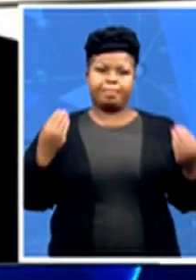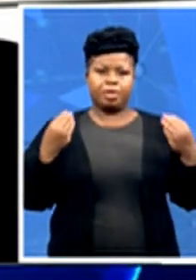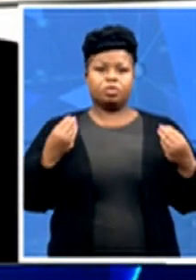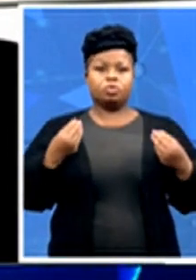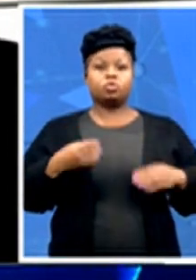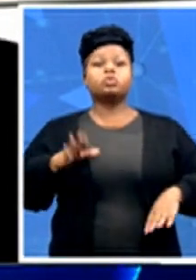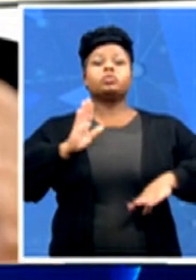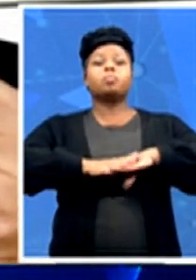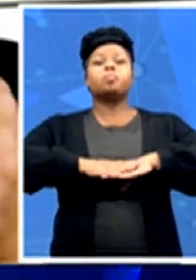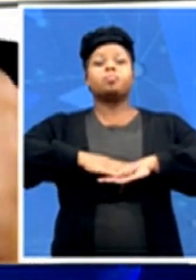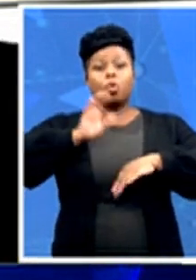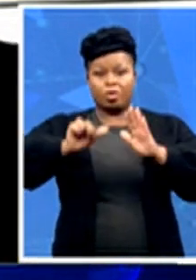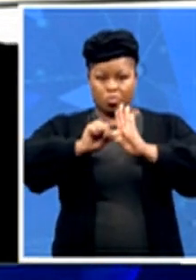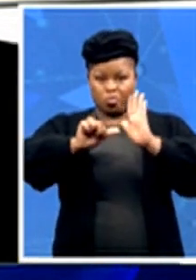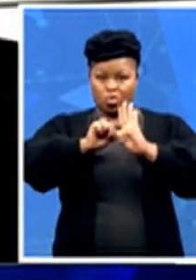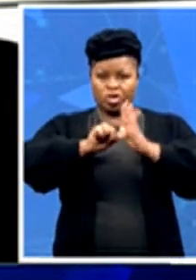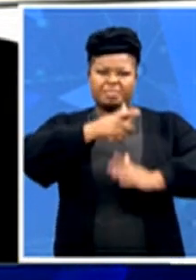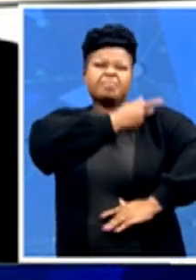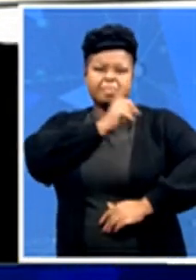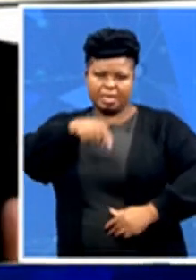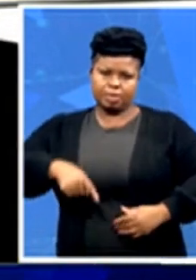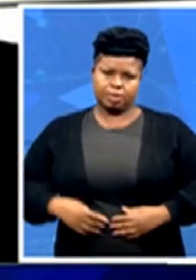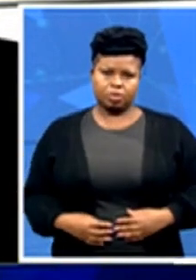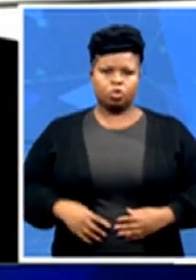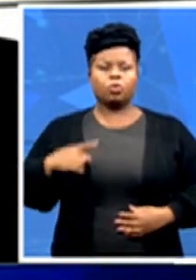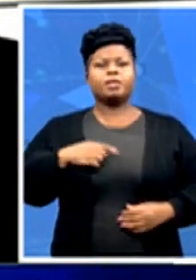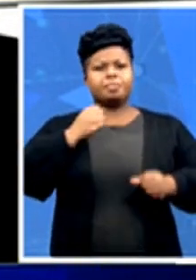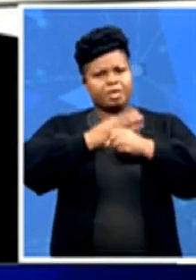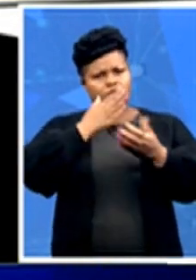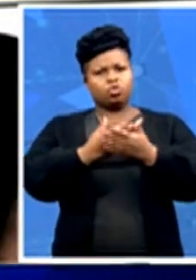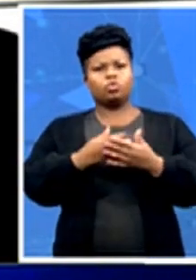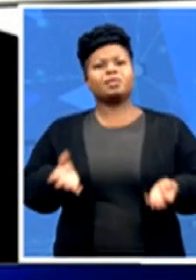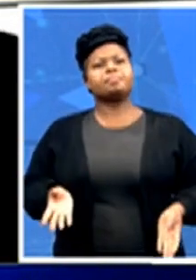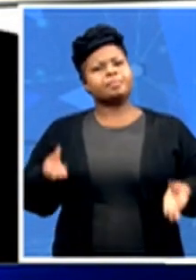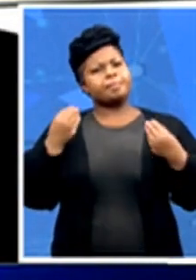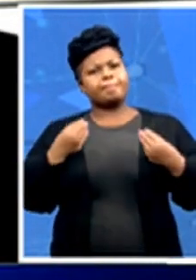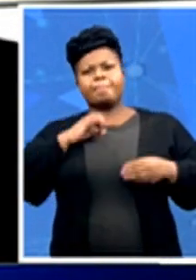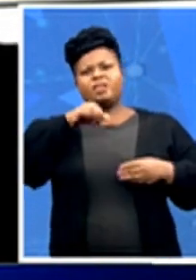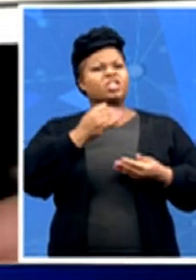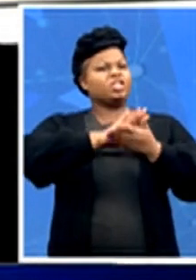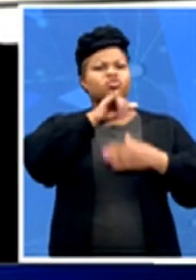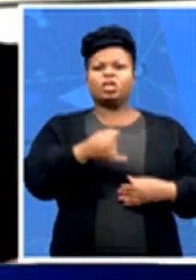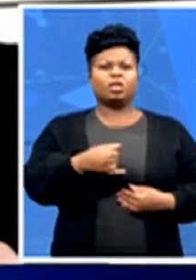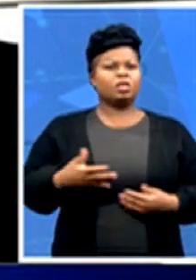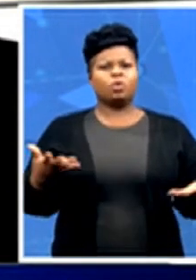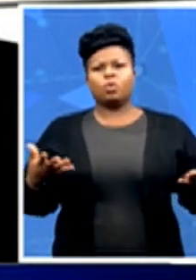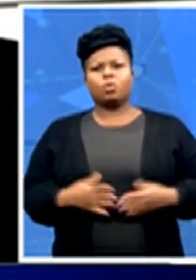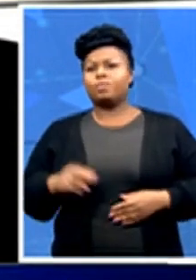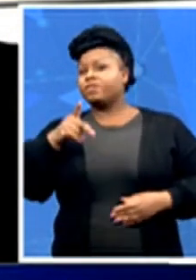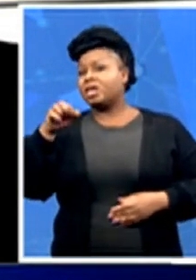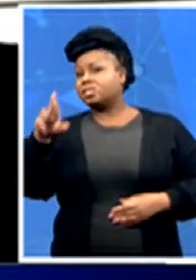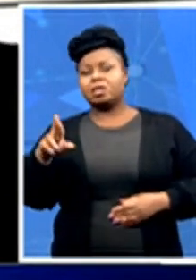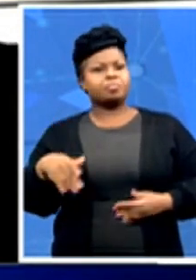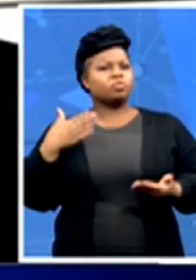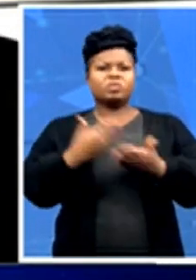get vaccinated. Make sure you go and get your J&J dose, your single dose, or your Pfizer dose. It doesn't matter. Both are pretty